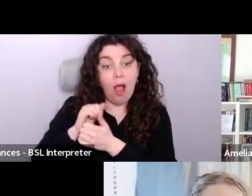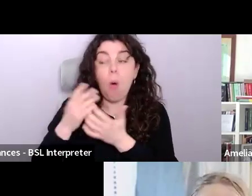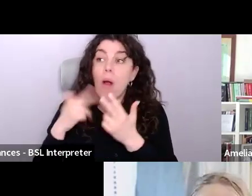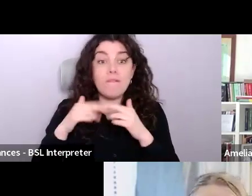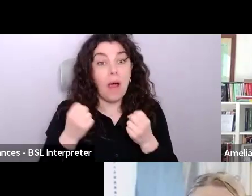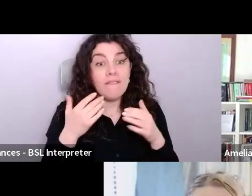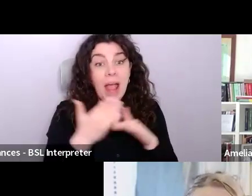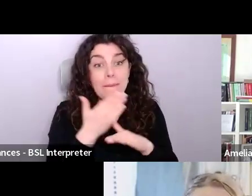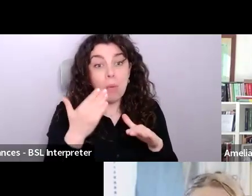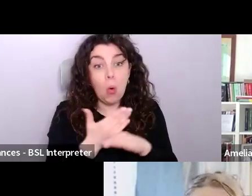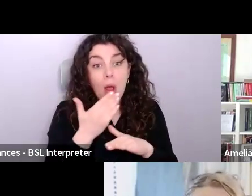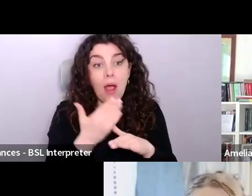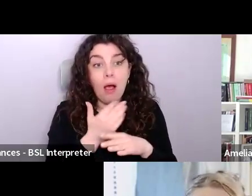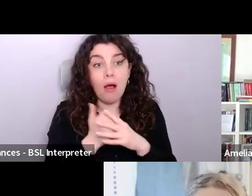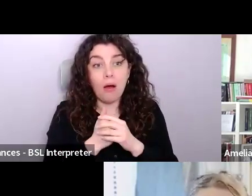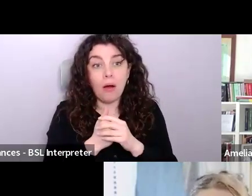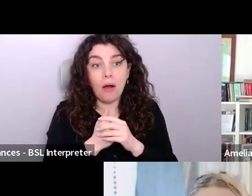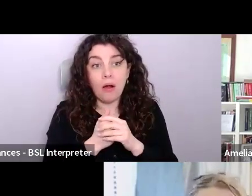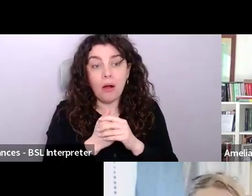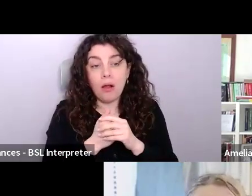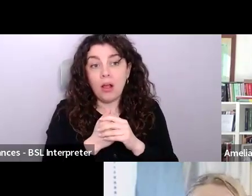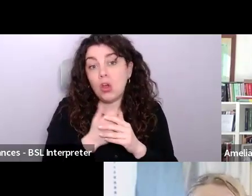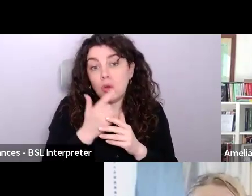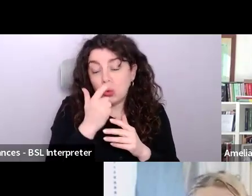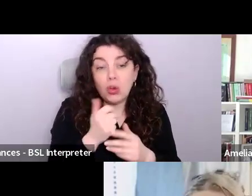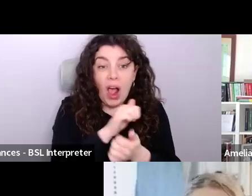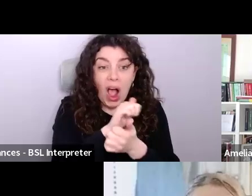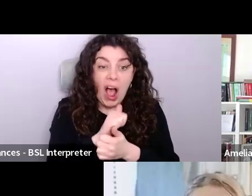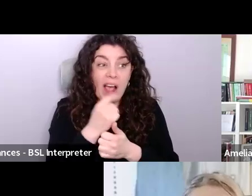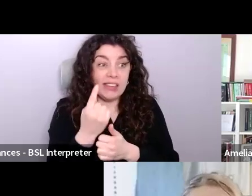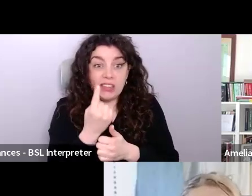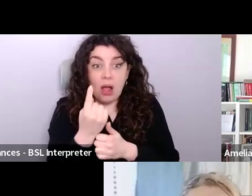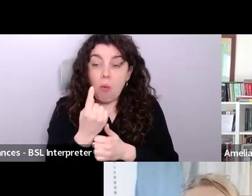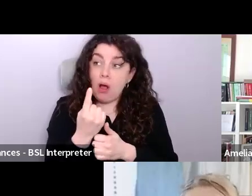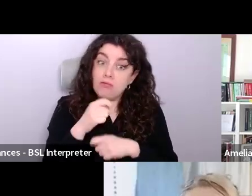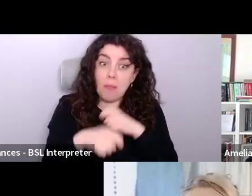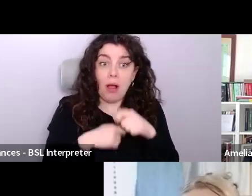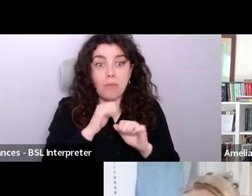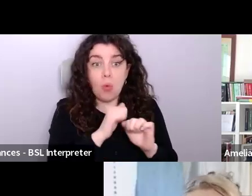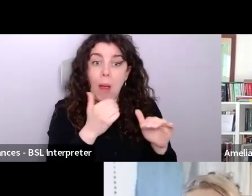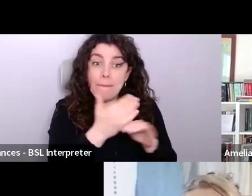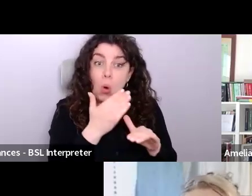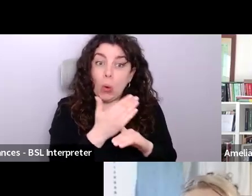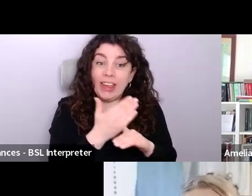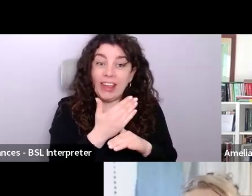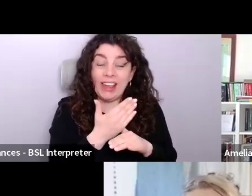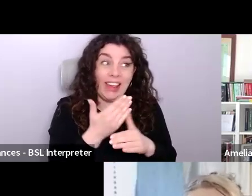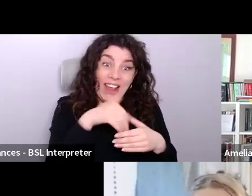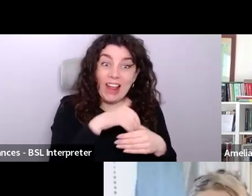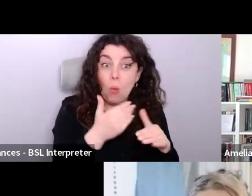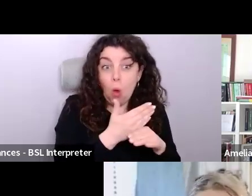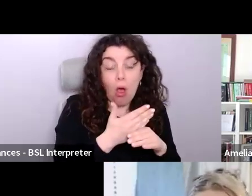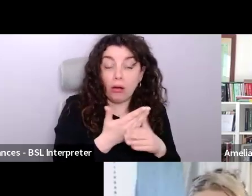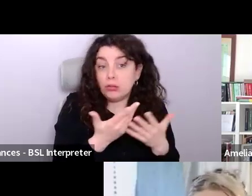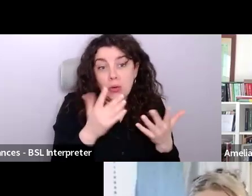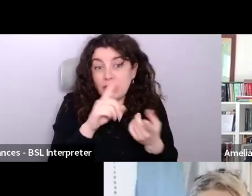employer, they might want to hire someone as an employee to help support you at work. So it really depends. If